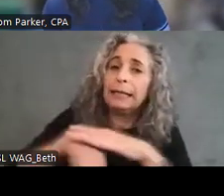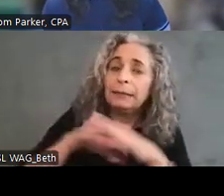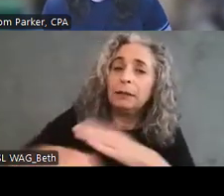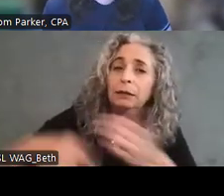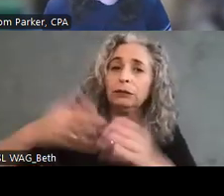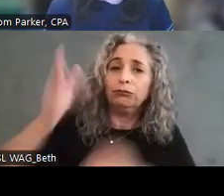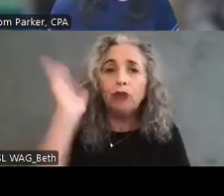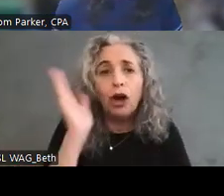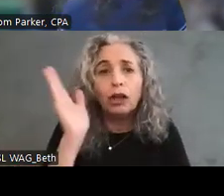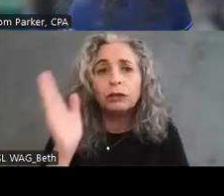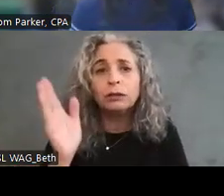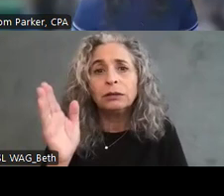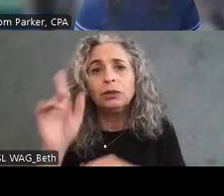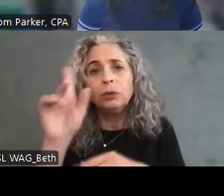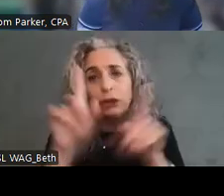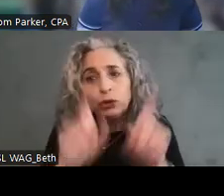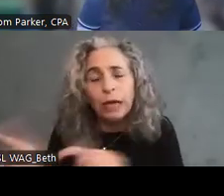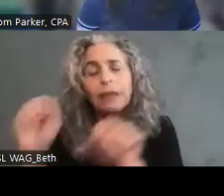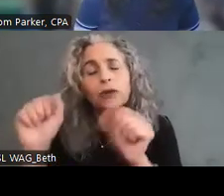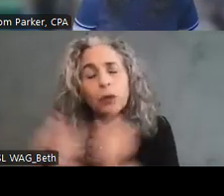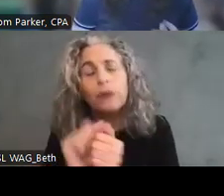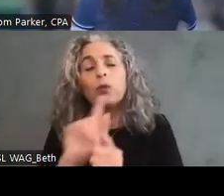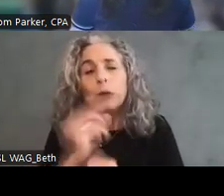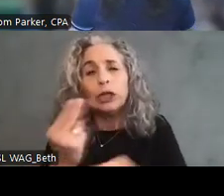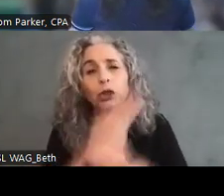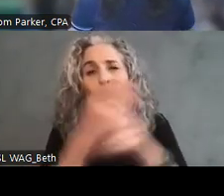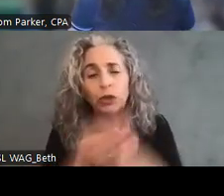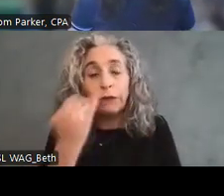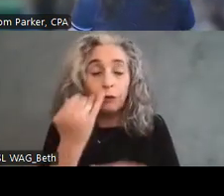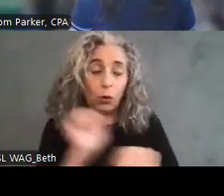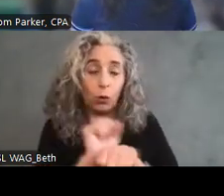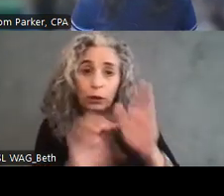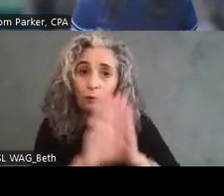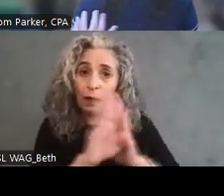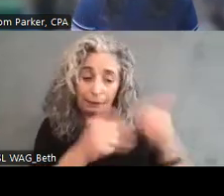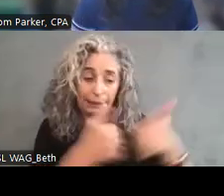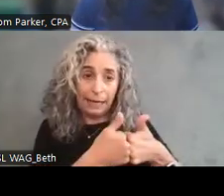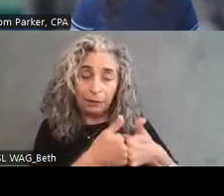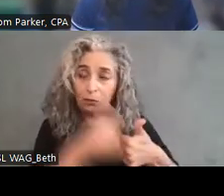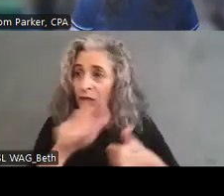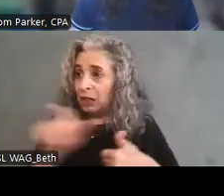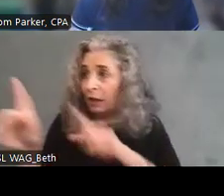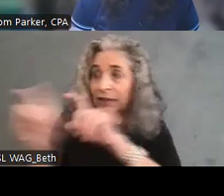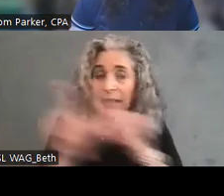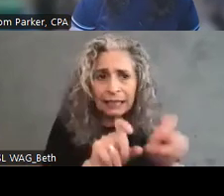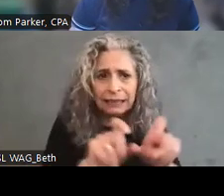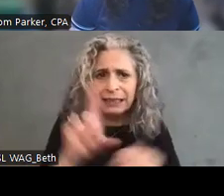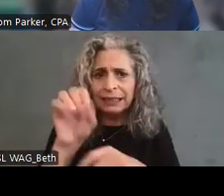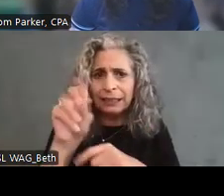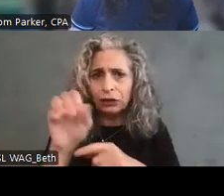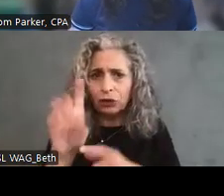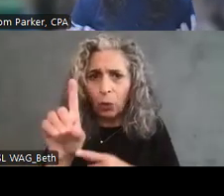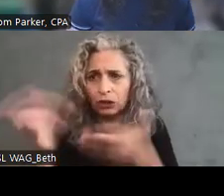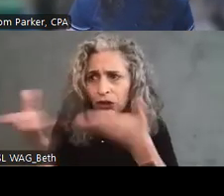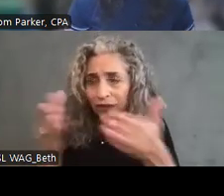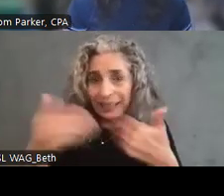users. If you're working on a game and you need to find someone to test it, there are Discord servers, there are communities,